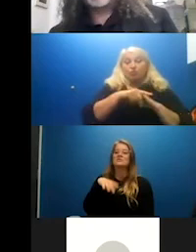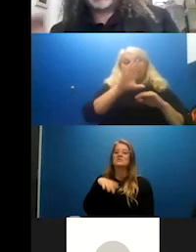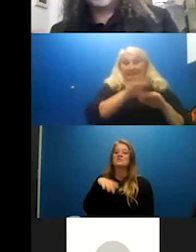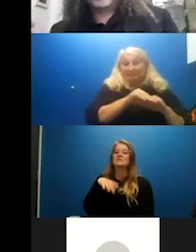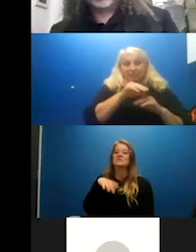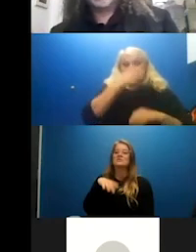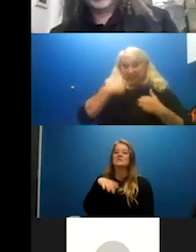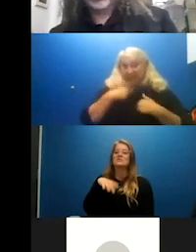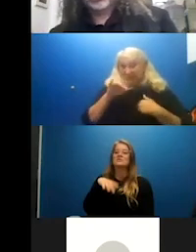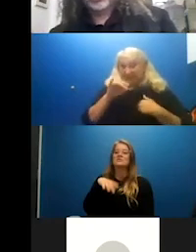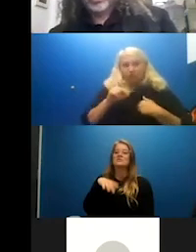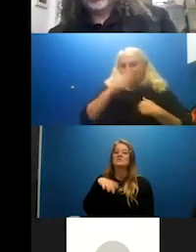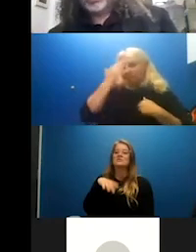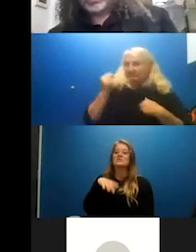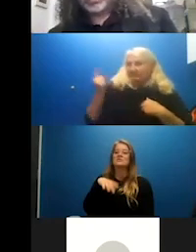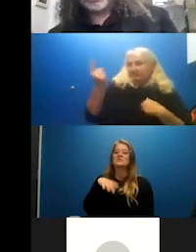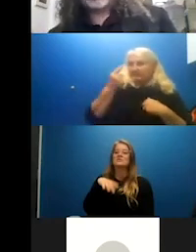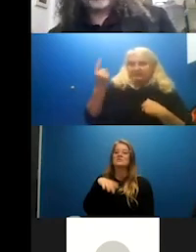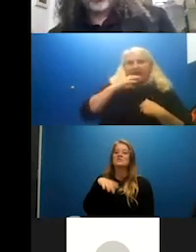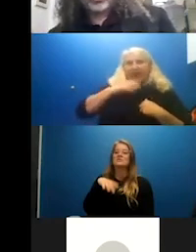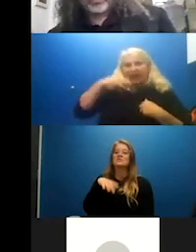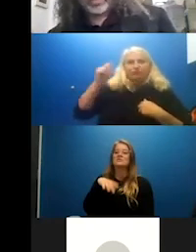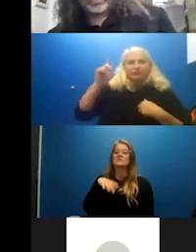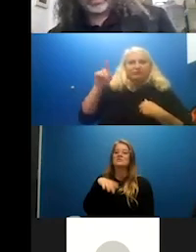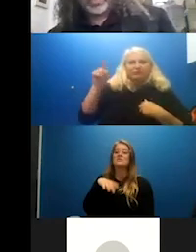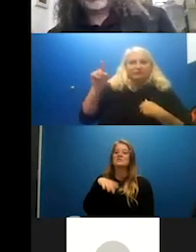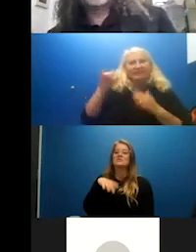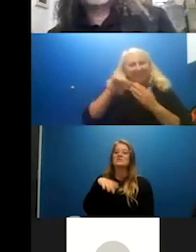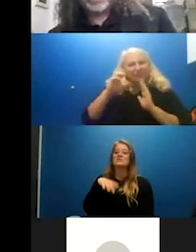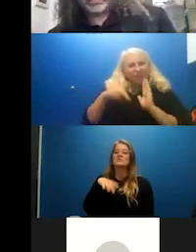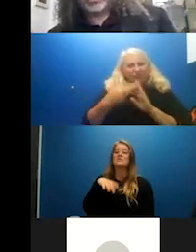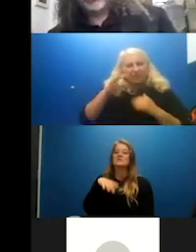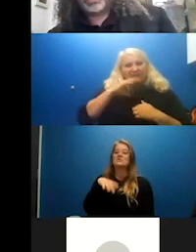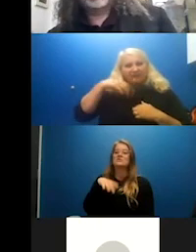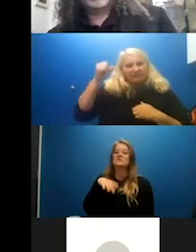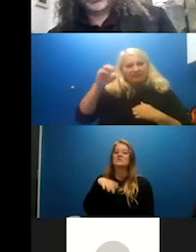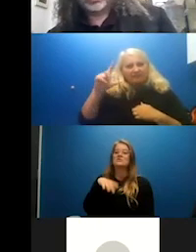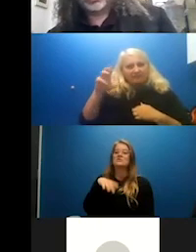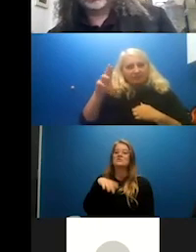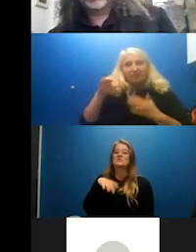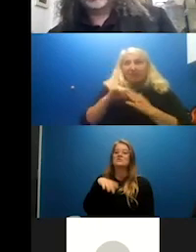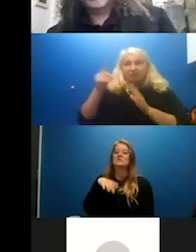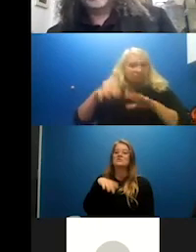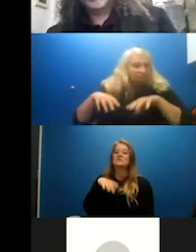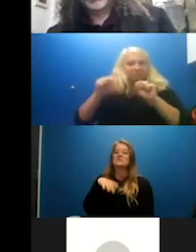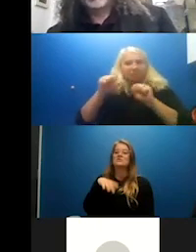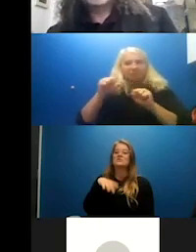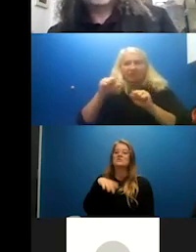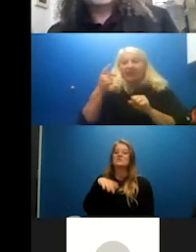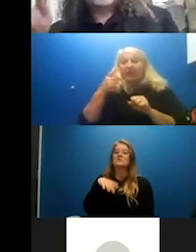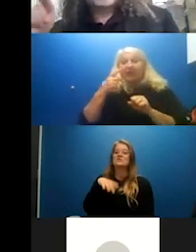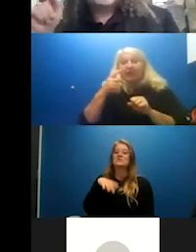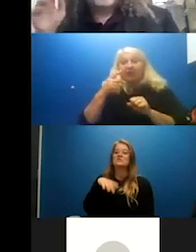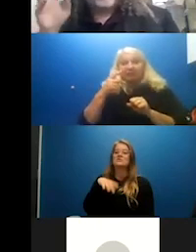because the elders did it. Traditionally, that is the role of an elder that was taken by the Indian school system.